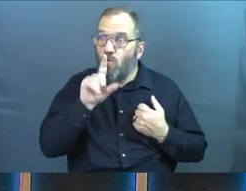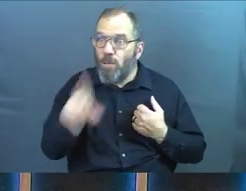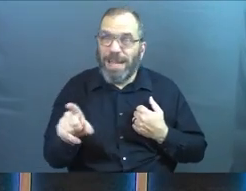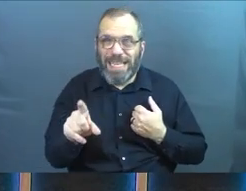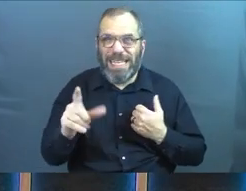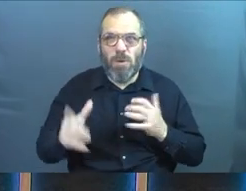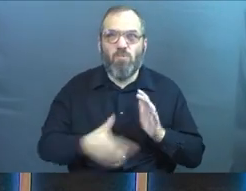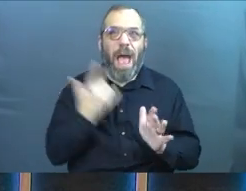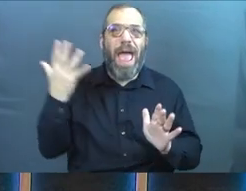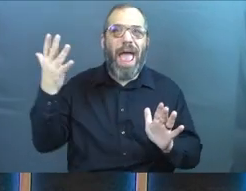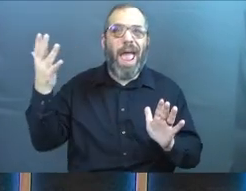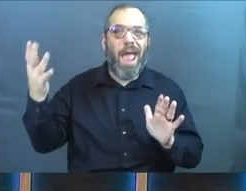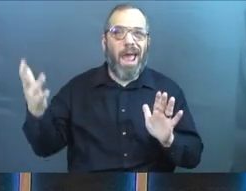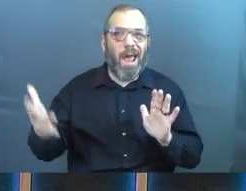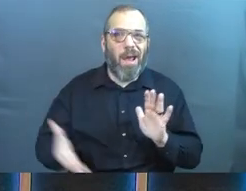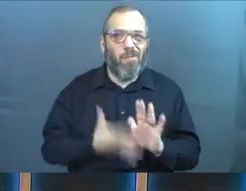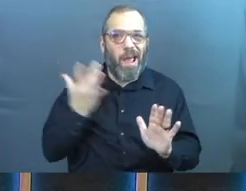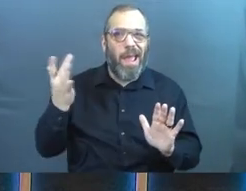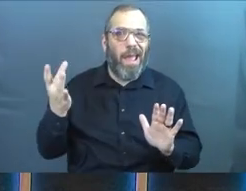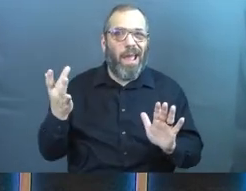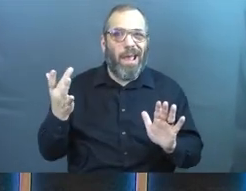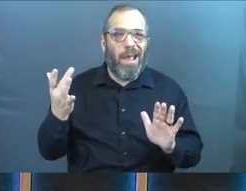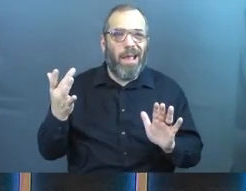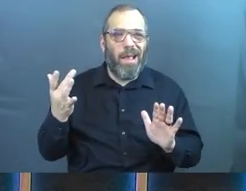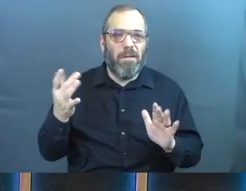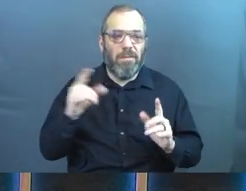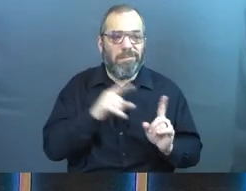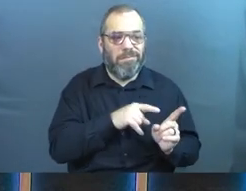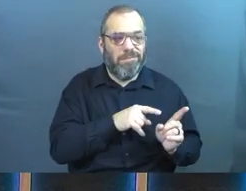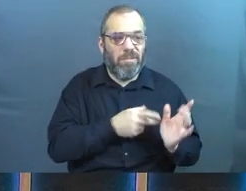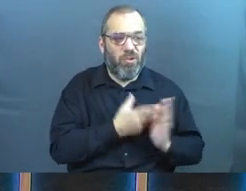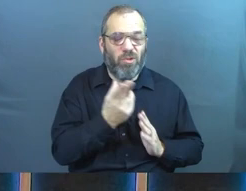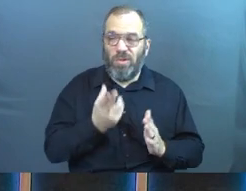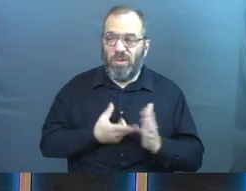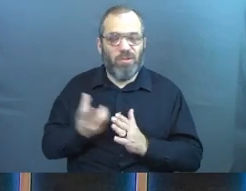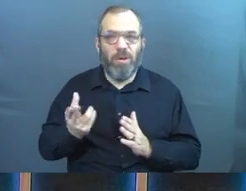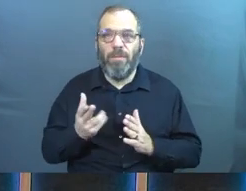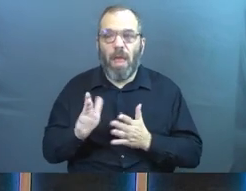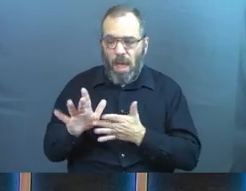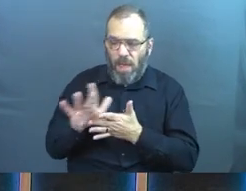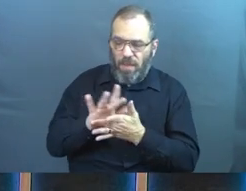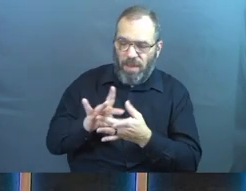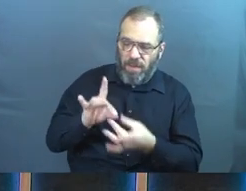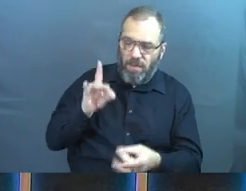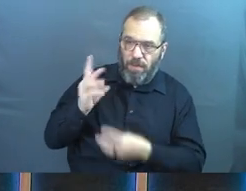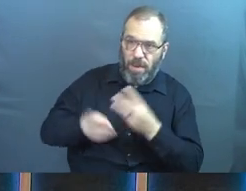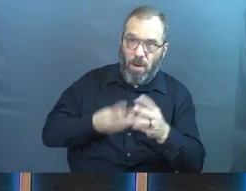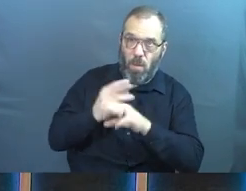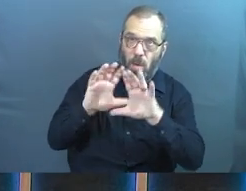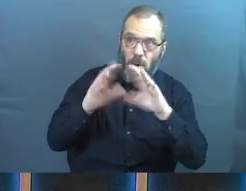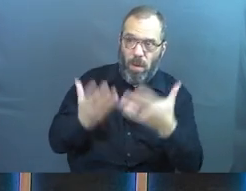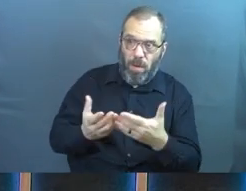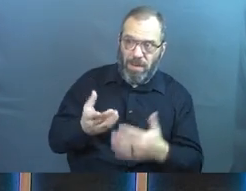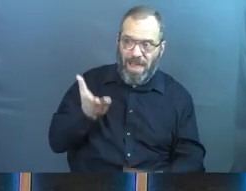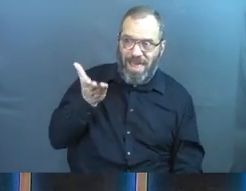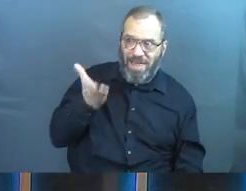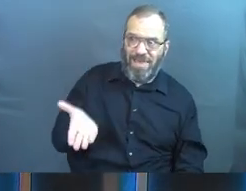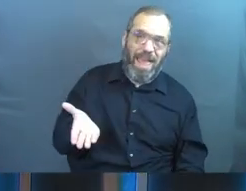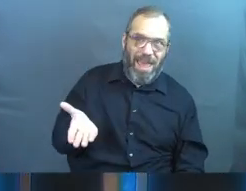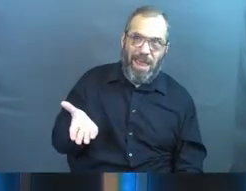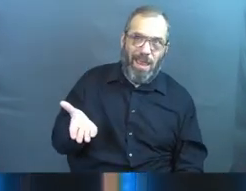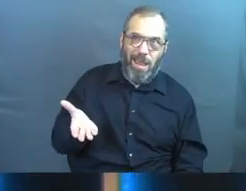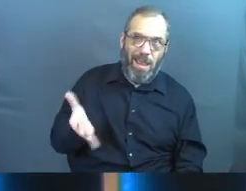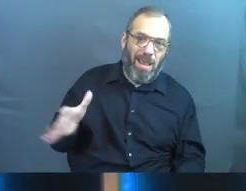really rare. Neither is true. The spirit realm is there, it is